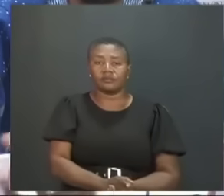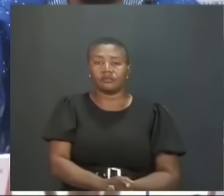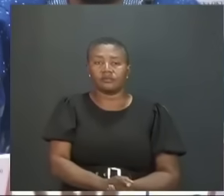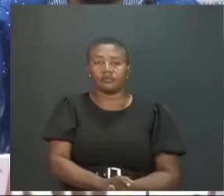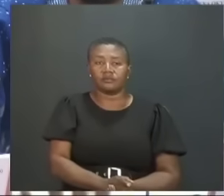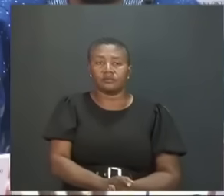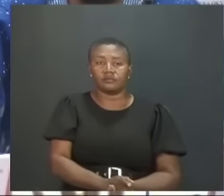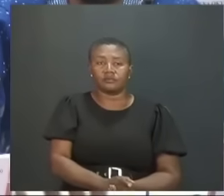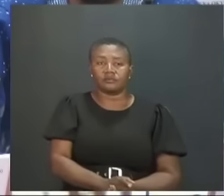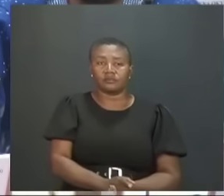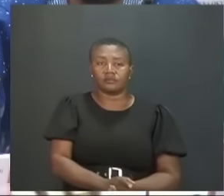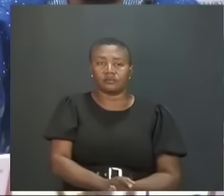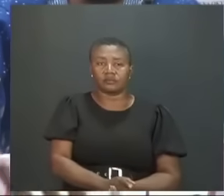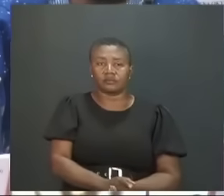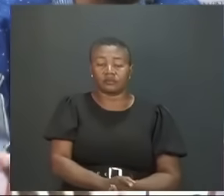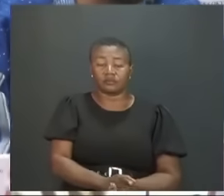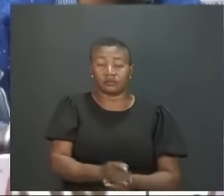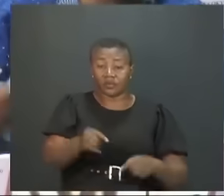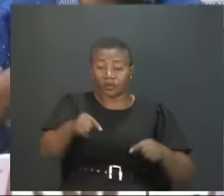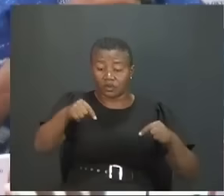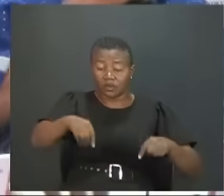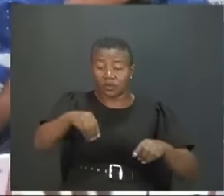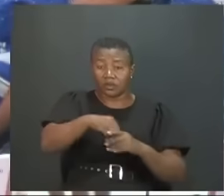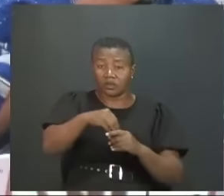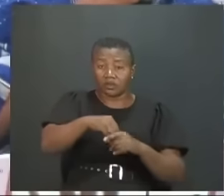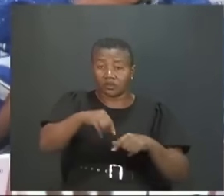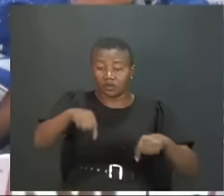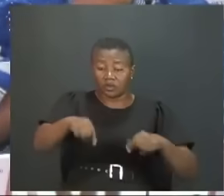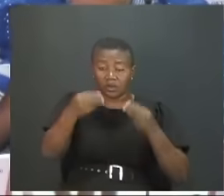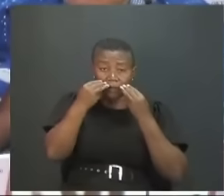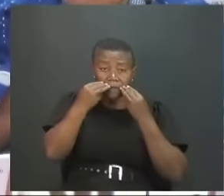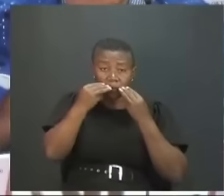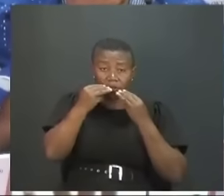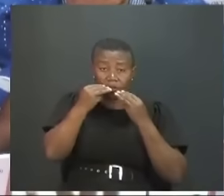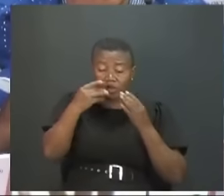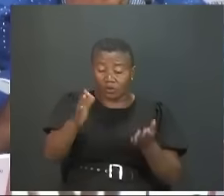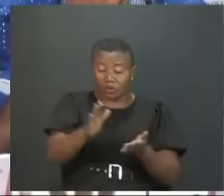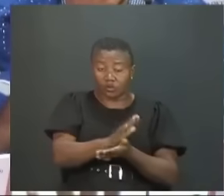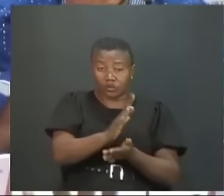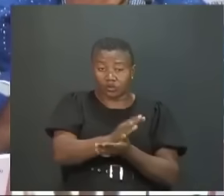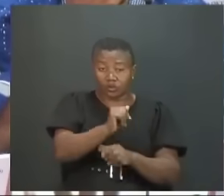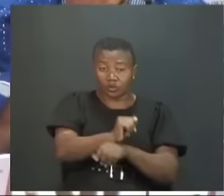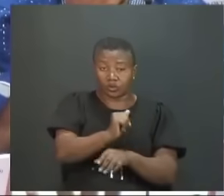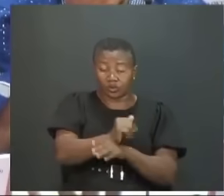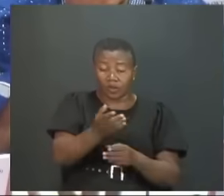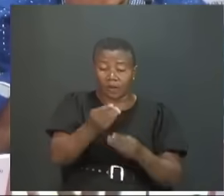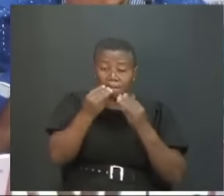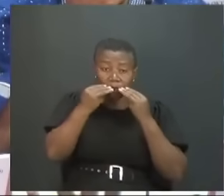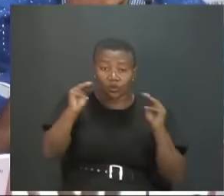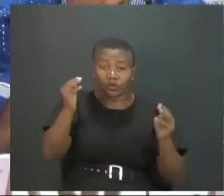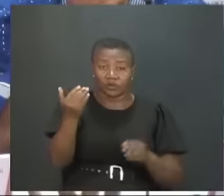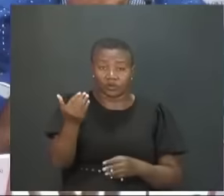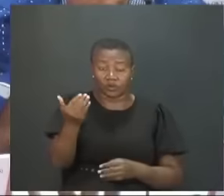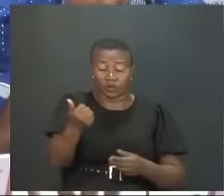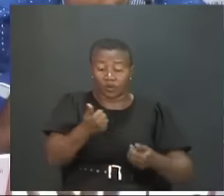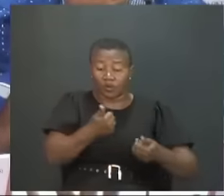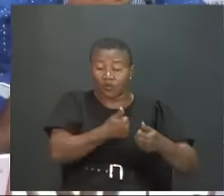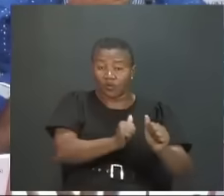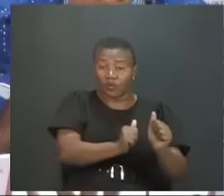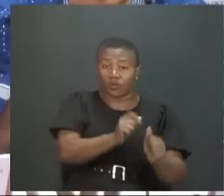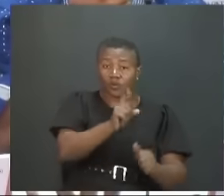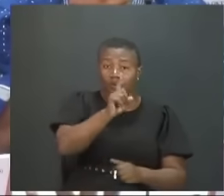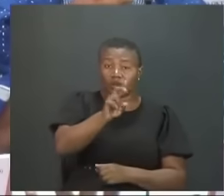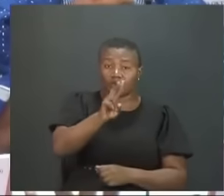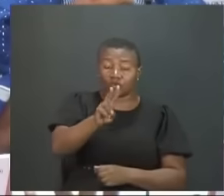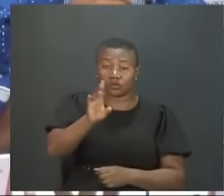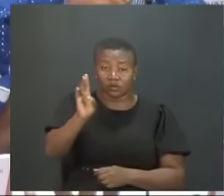It is in today's motion paper, order paper, motion 15. The pursuant to order 127